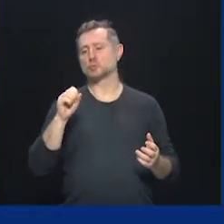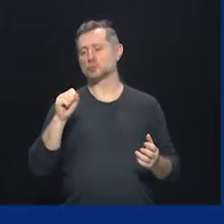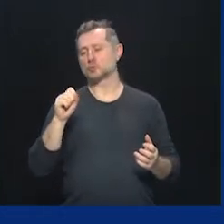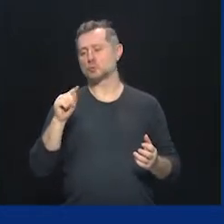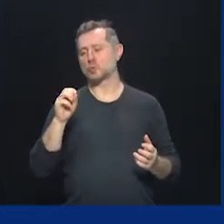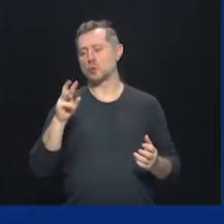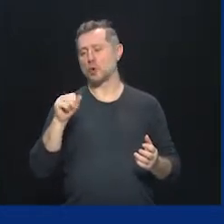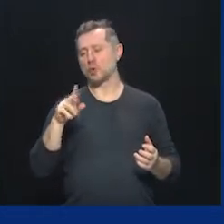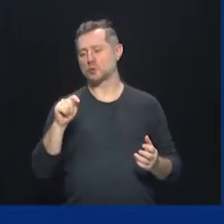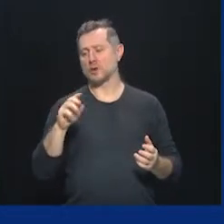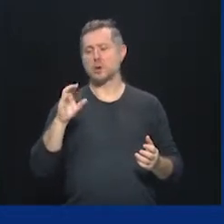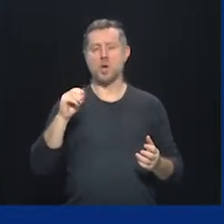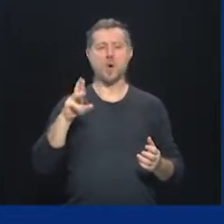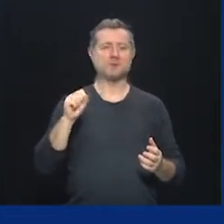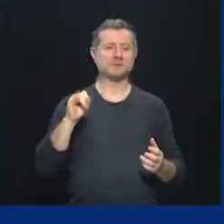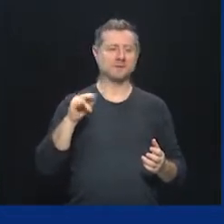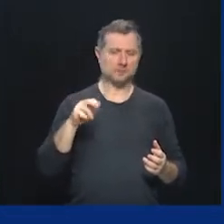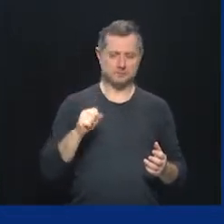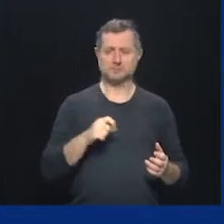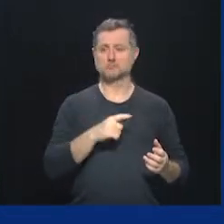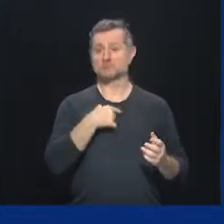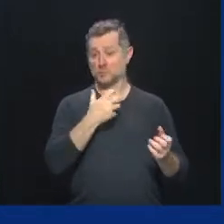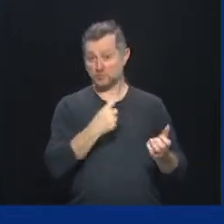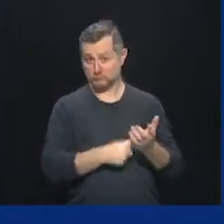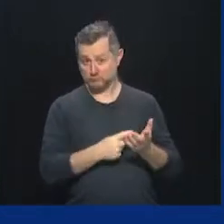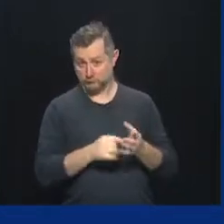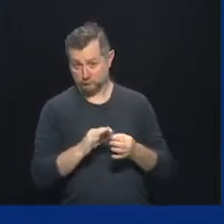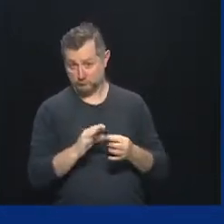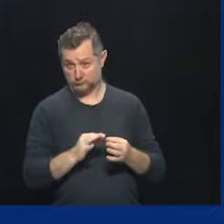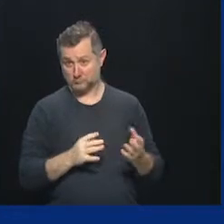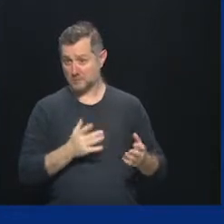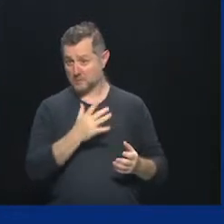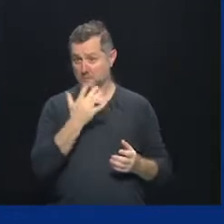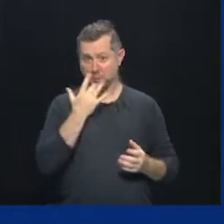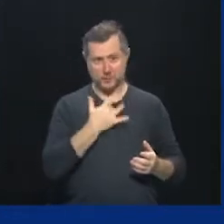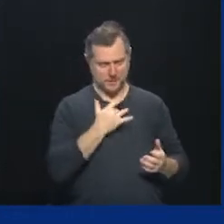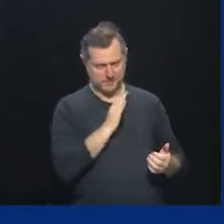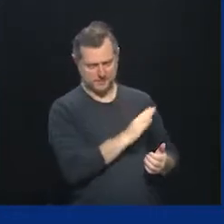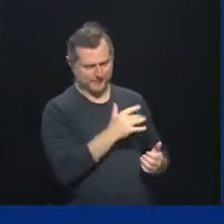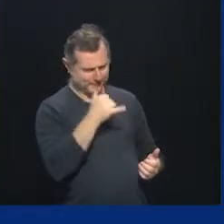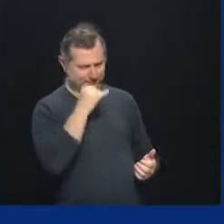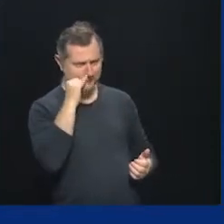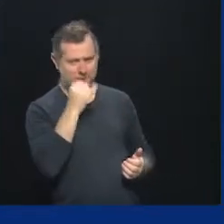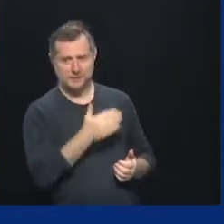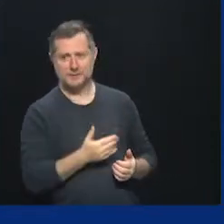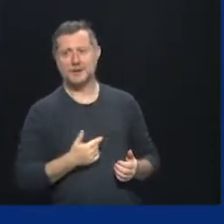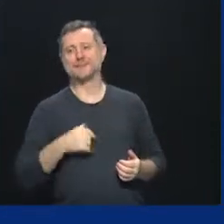she spent her birthday, was coming home. Happy birthday to Hey.